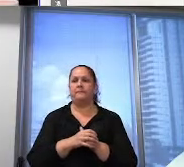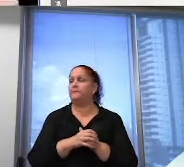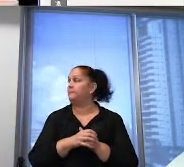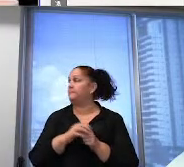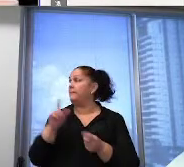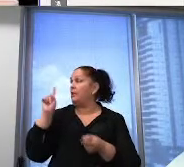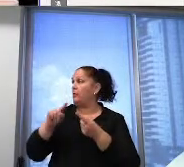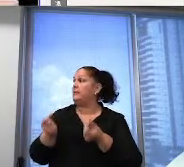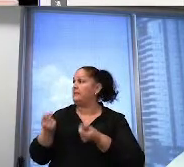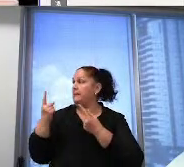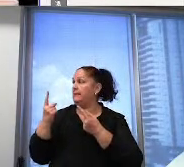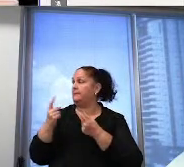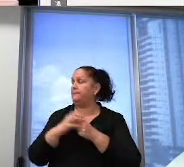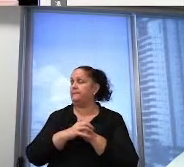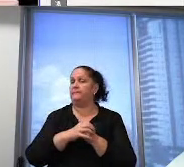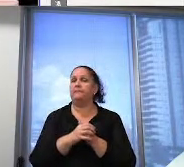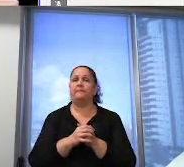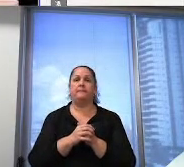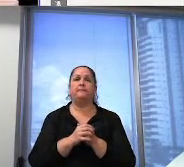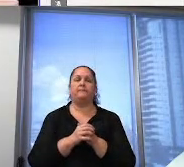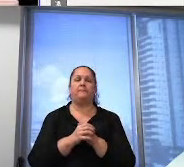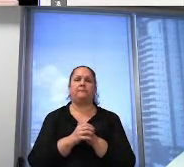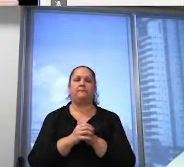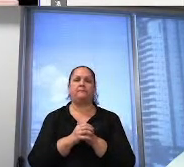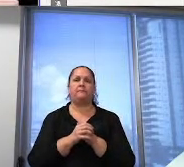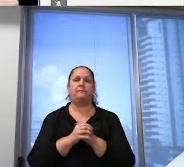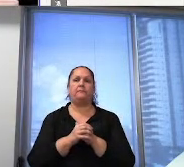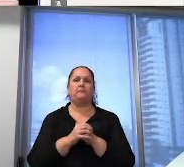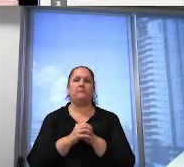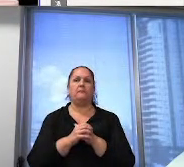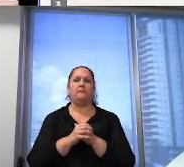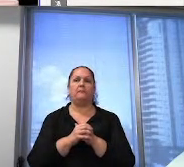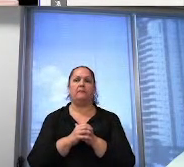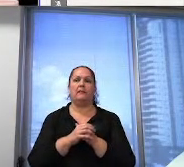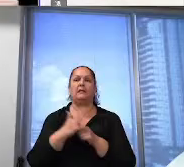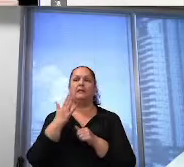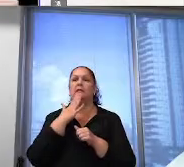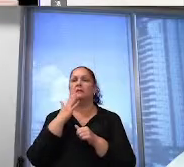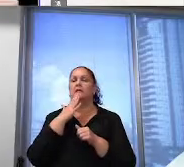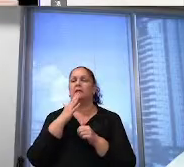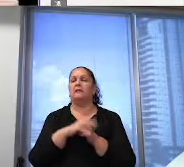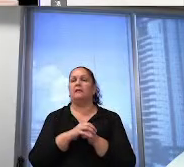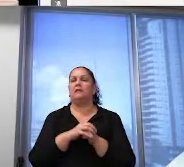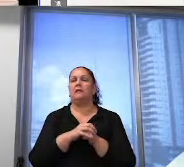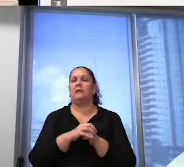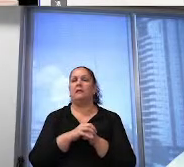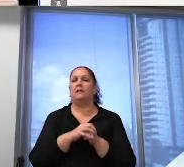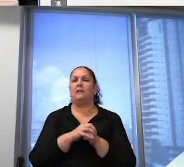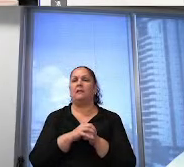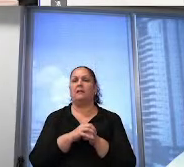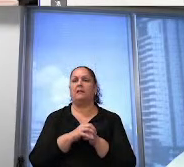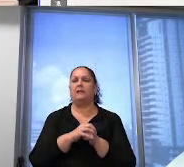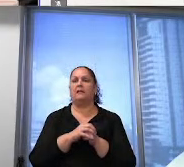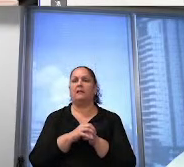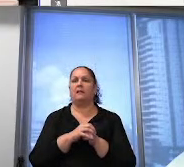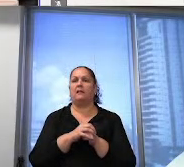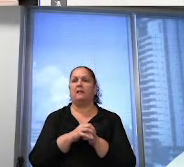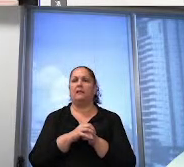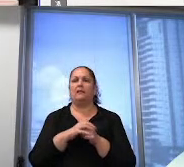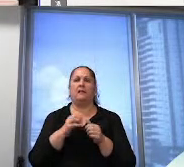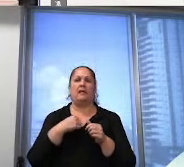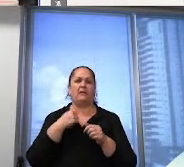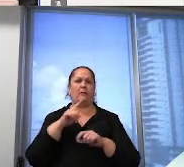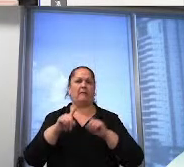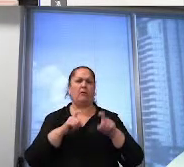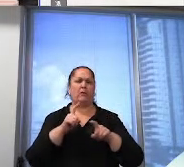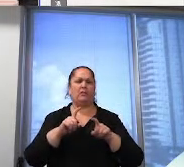All right. Spending. Yes. Thank you. I think with the absence of these contract questions